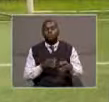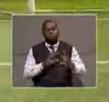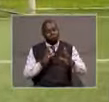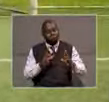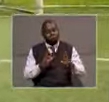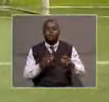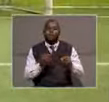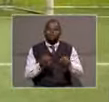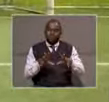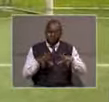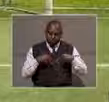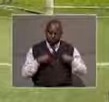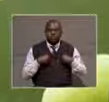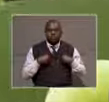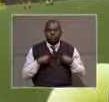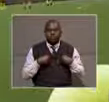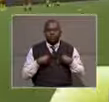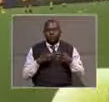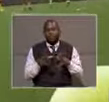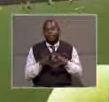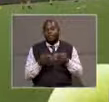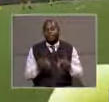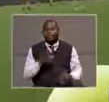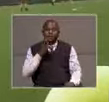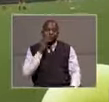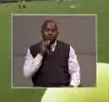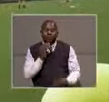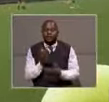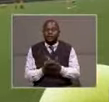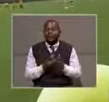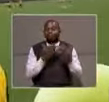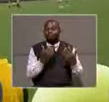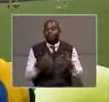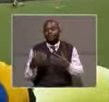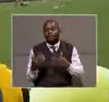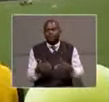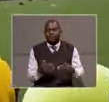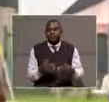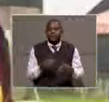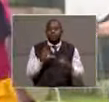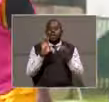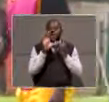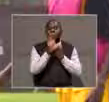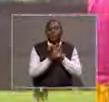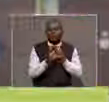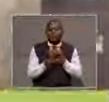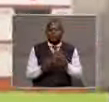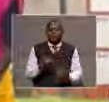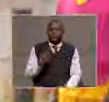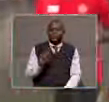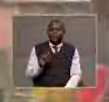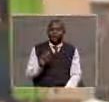he admitted that they will miss the experience of some players on the continent, especially Timothy